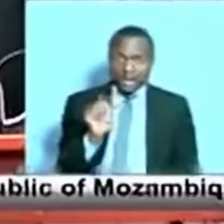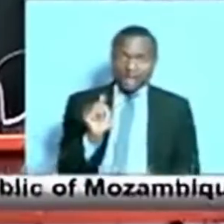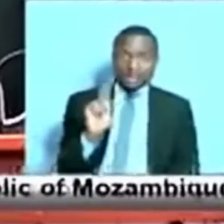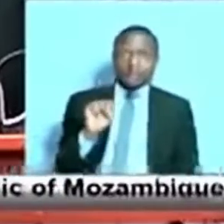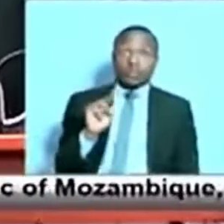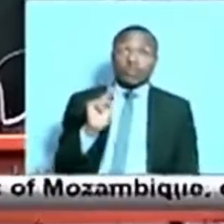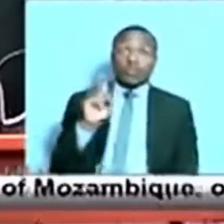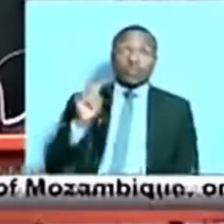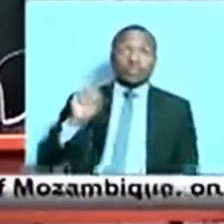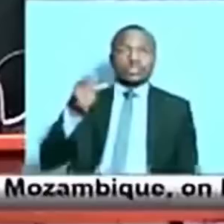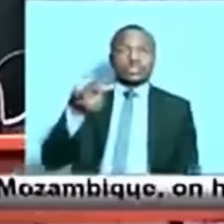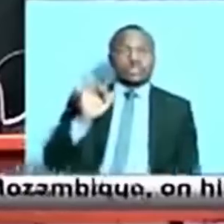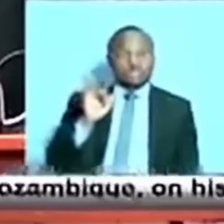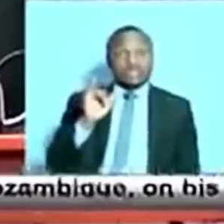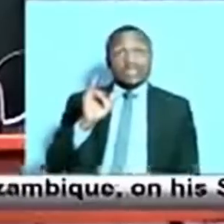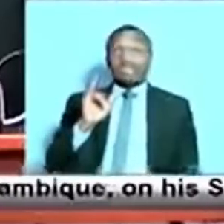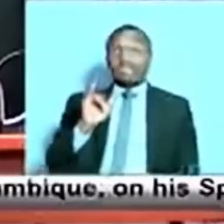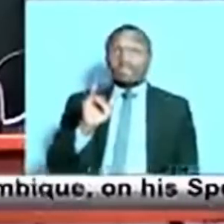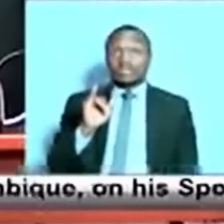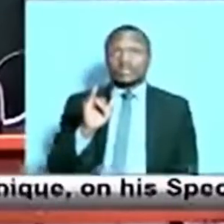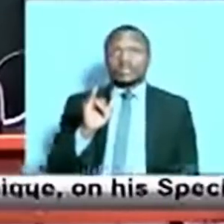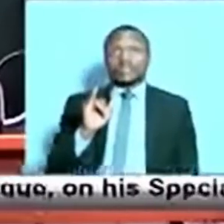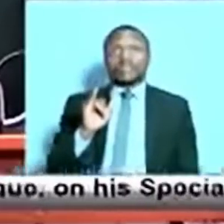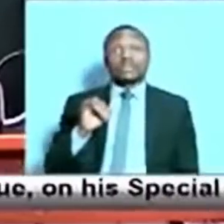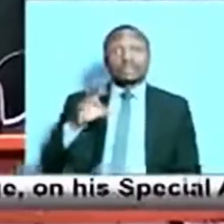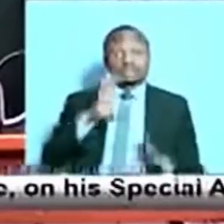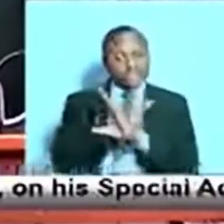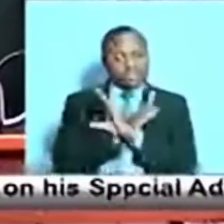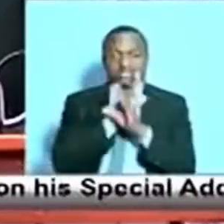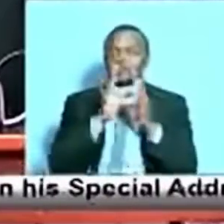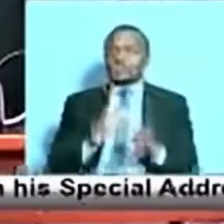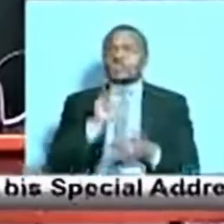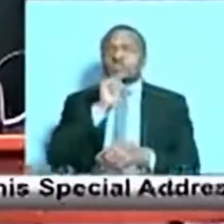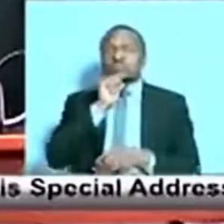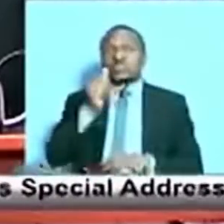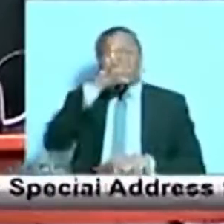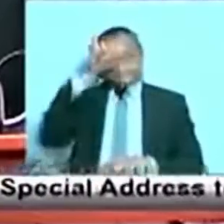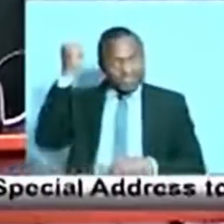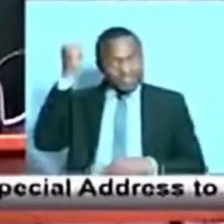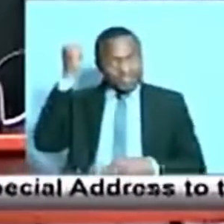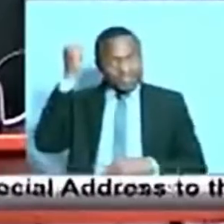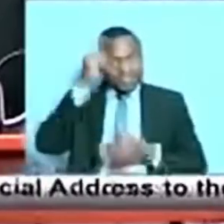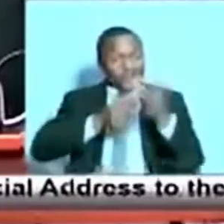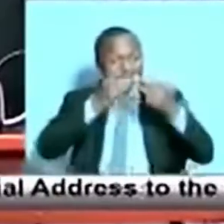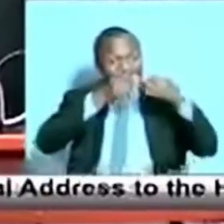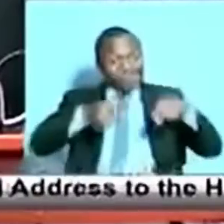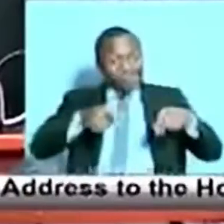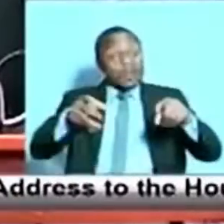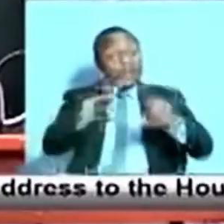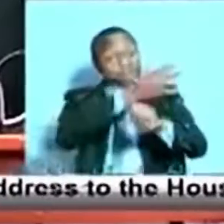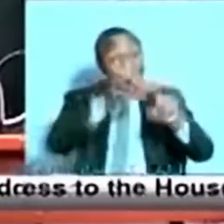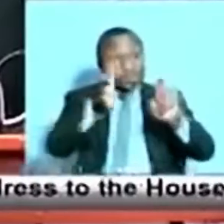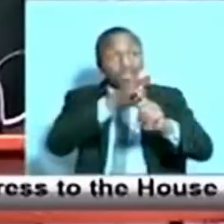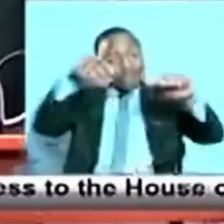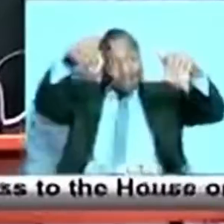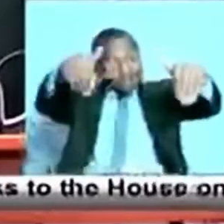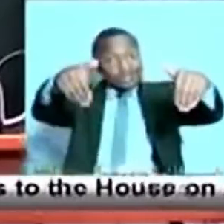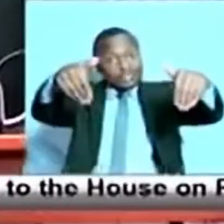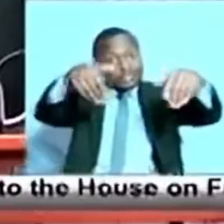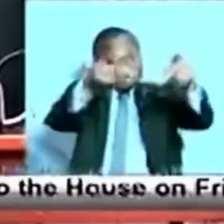forget the brutality that used to take place at Intercity bus station.